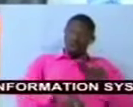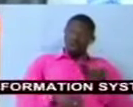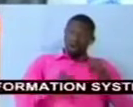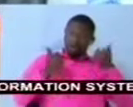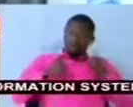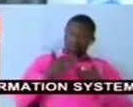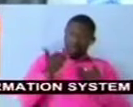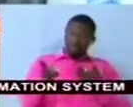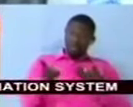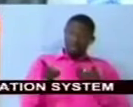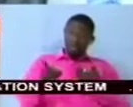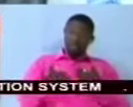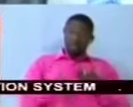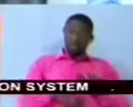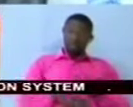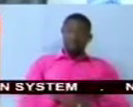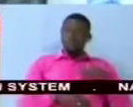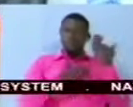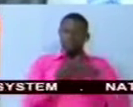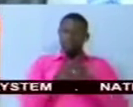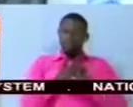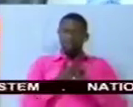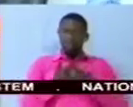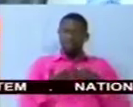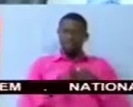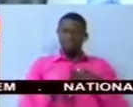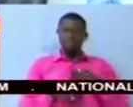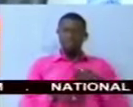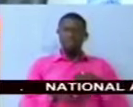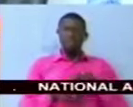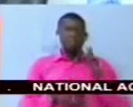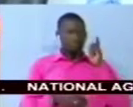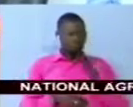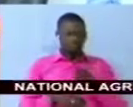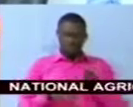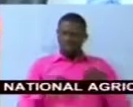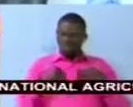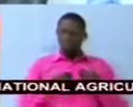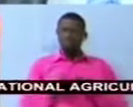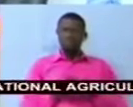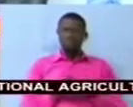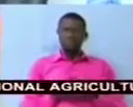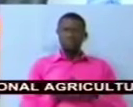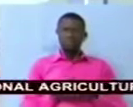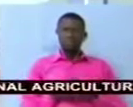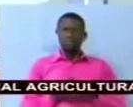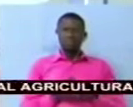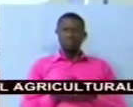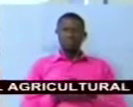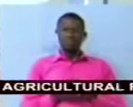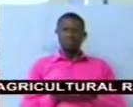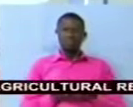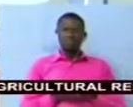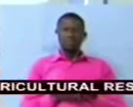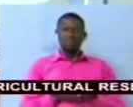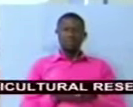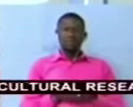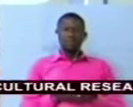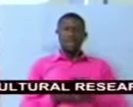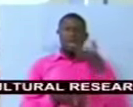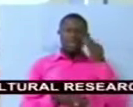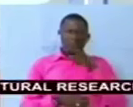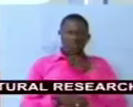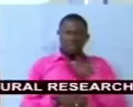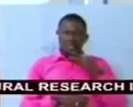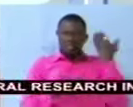on du ko weddi de he will never deny it no what if he denies it what would you say